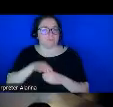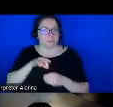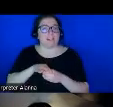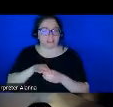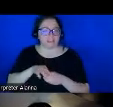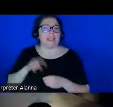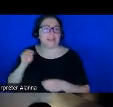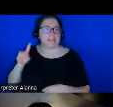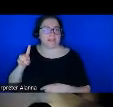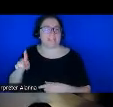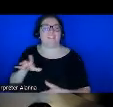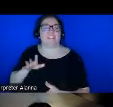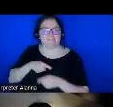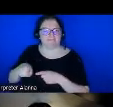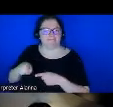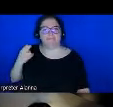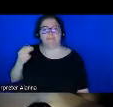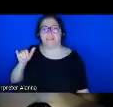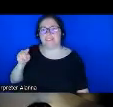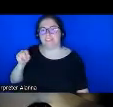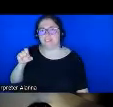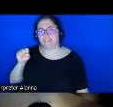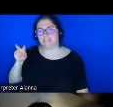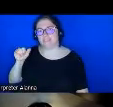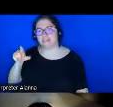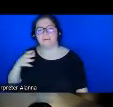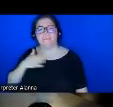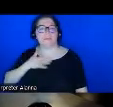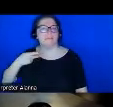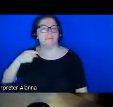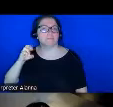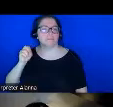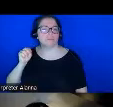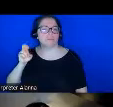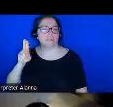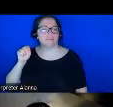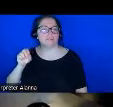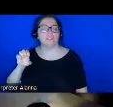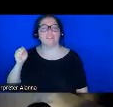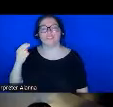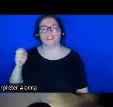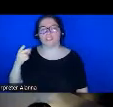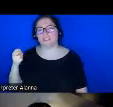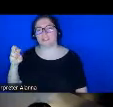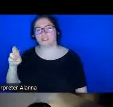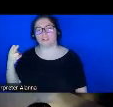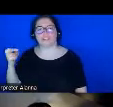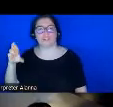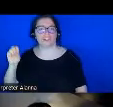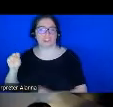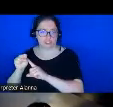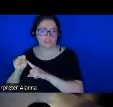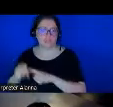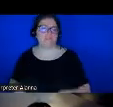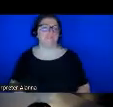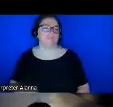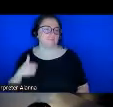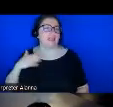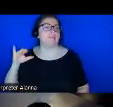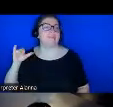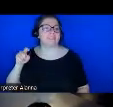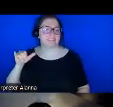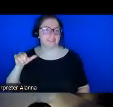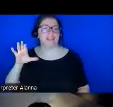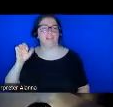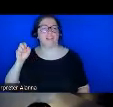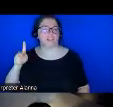introduced myself um my pronouns are she her hers um again I'm the city clerk for the city of Hyattsville I'm also the director of communications and